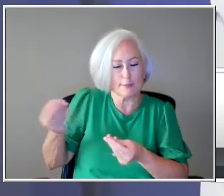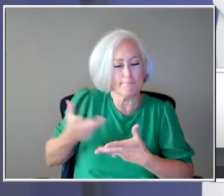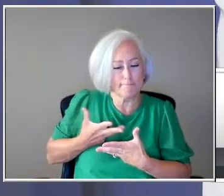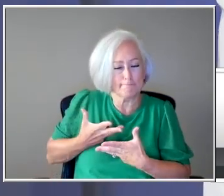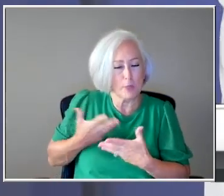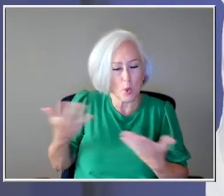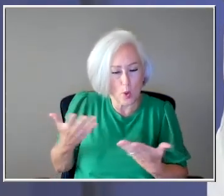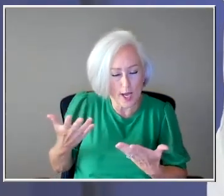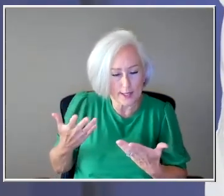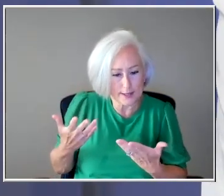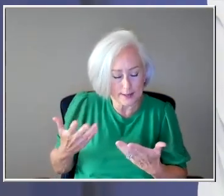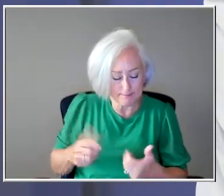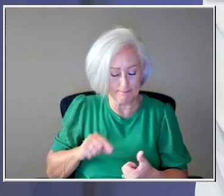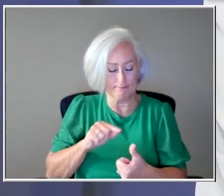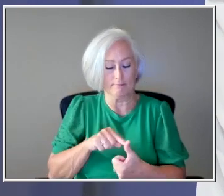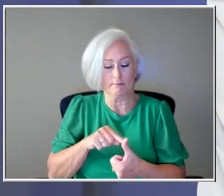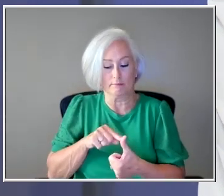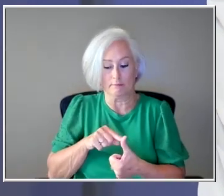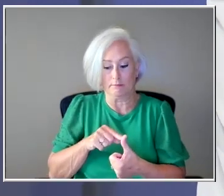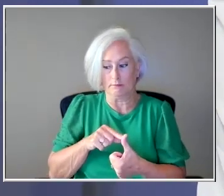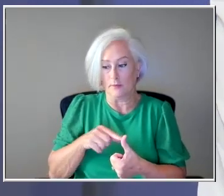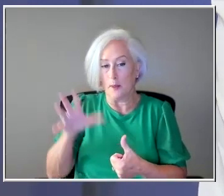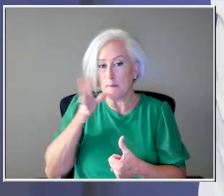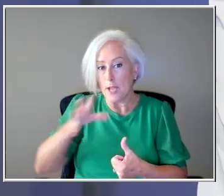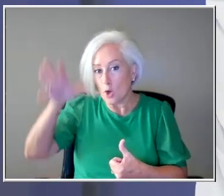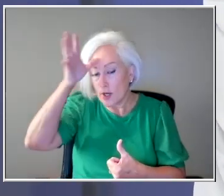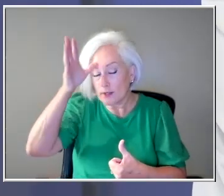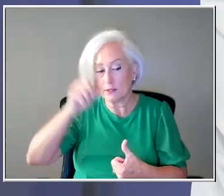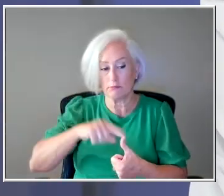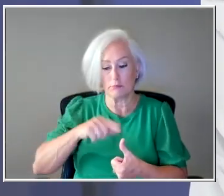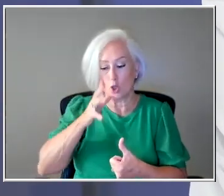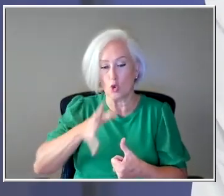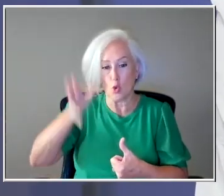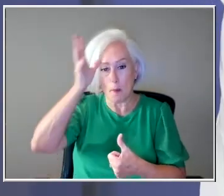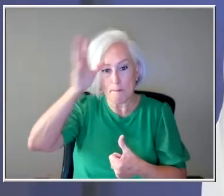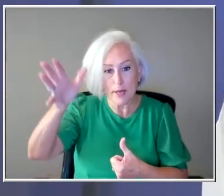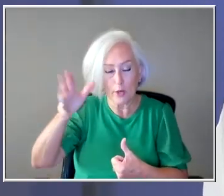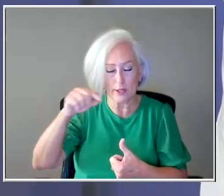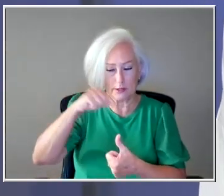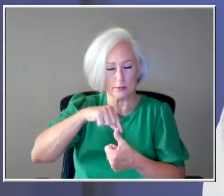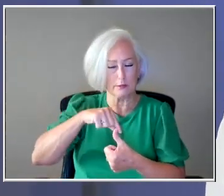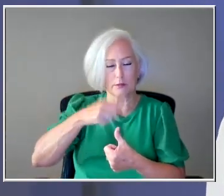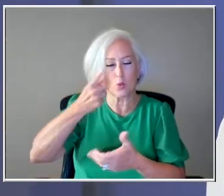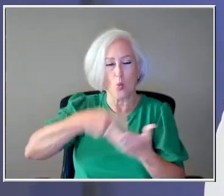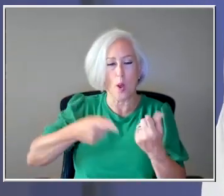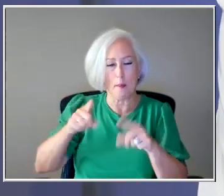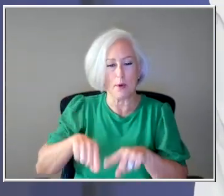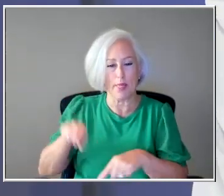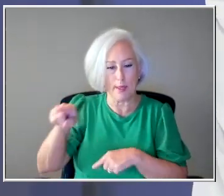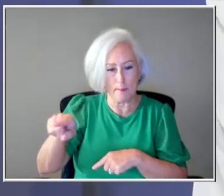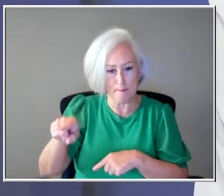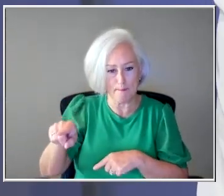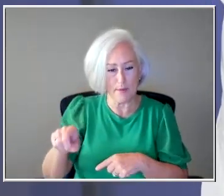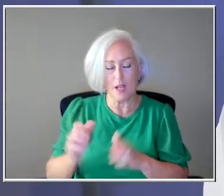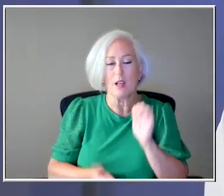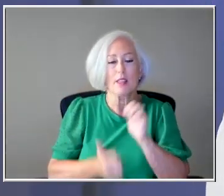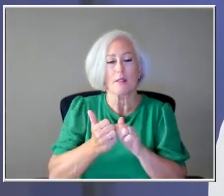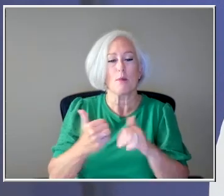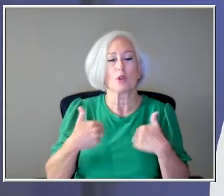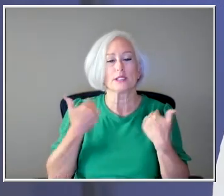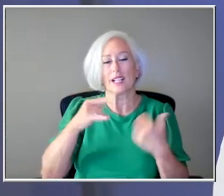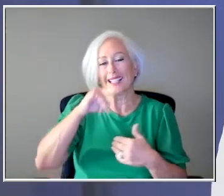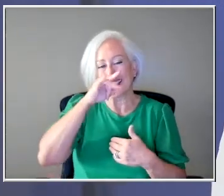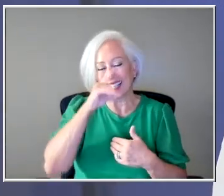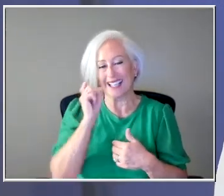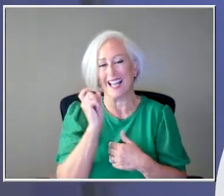or grandparents are a significant factor. The youngest child I've ever prescribed a statin to